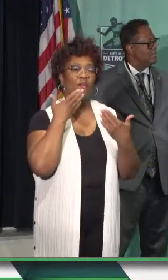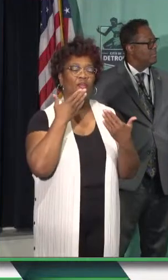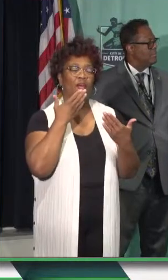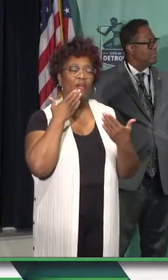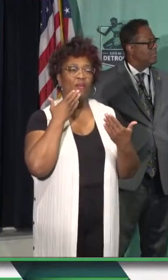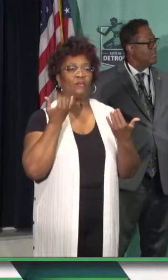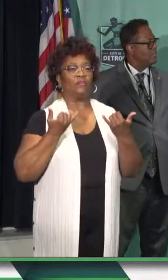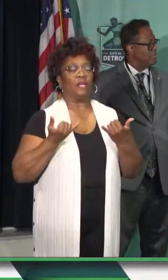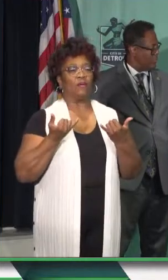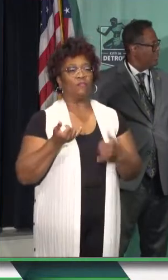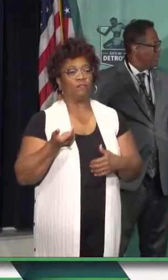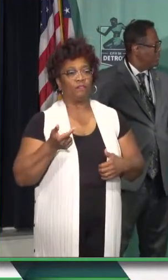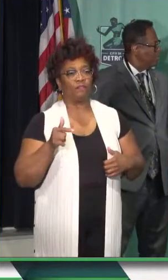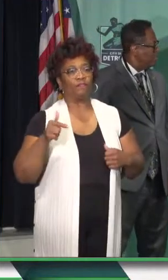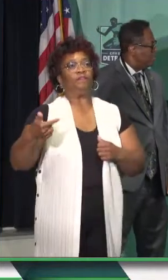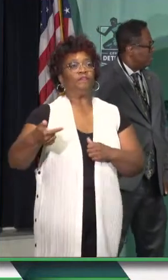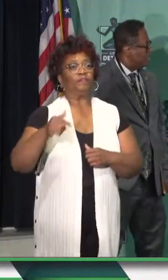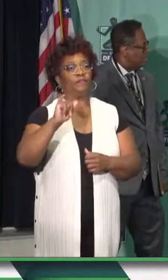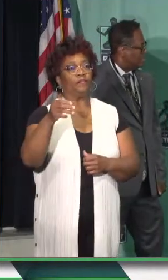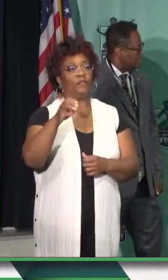from Crime Stoppers.